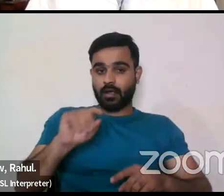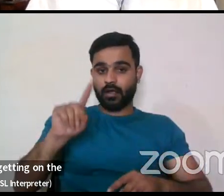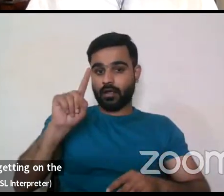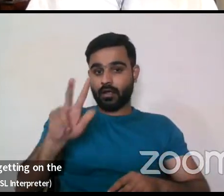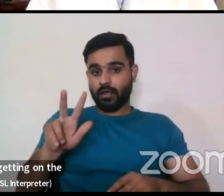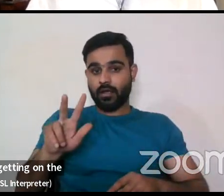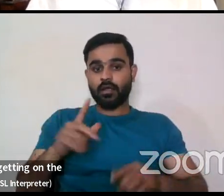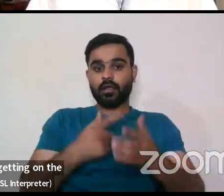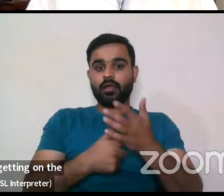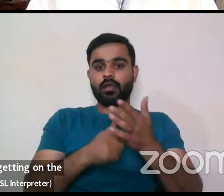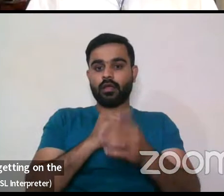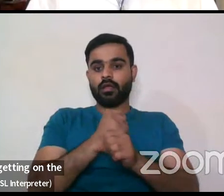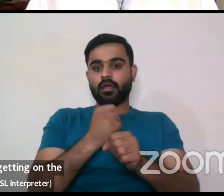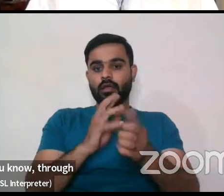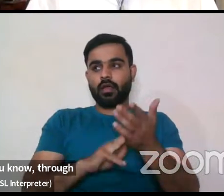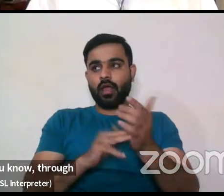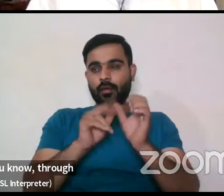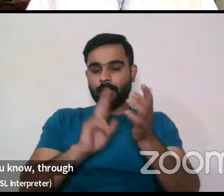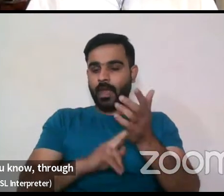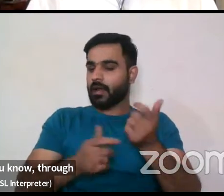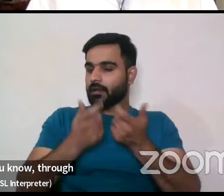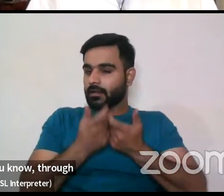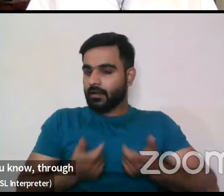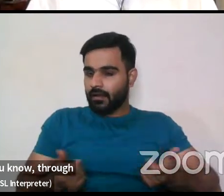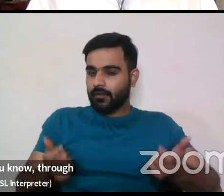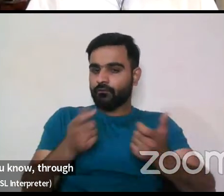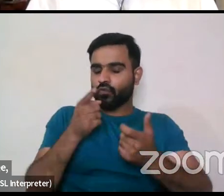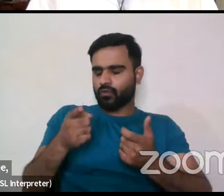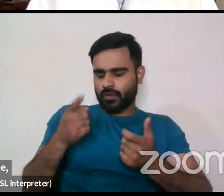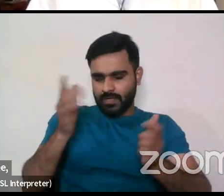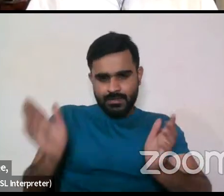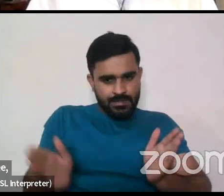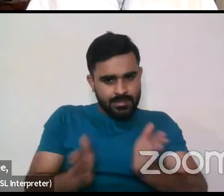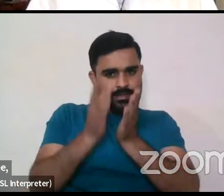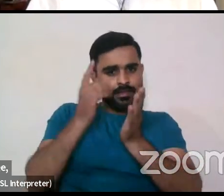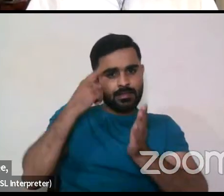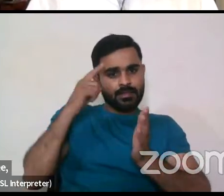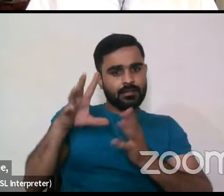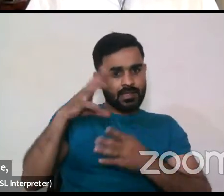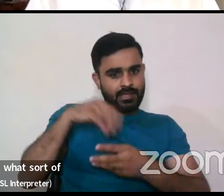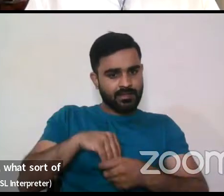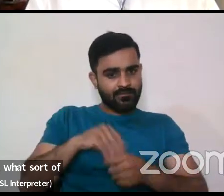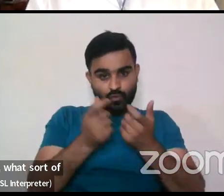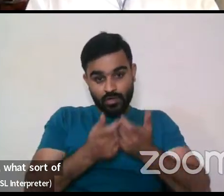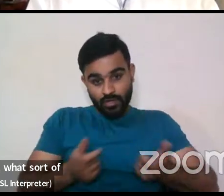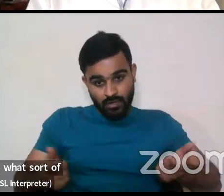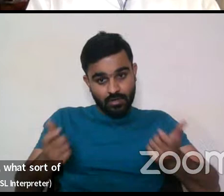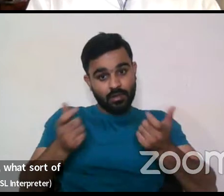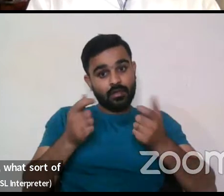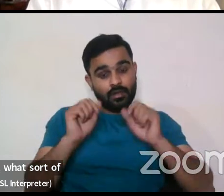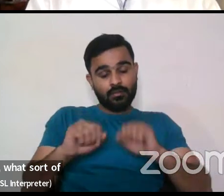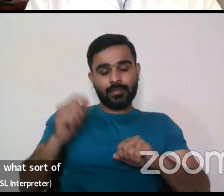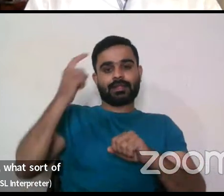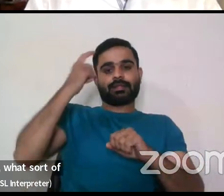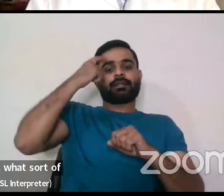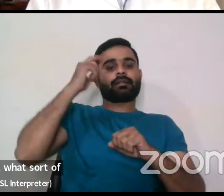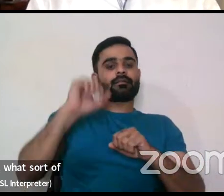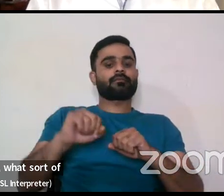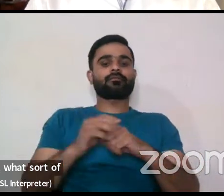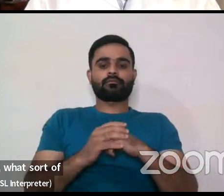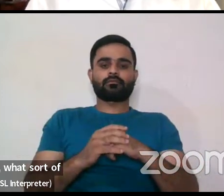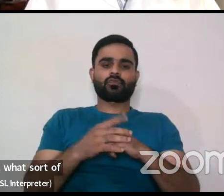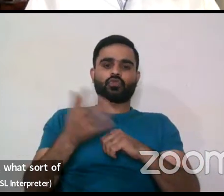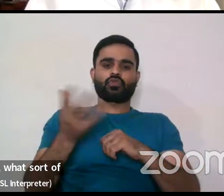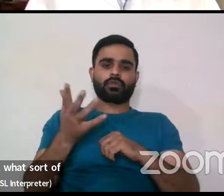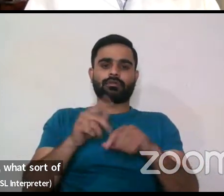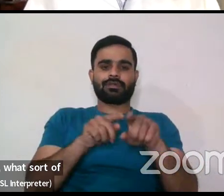Raghavan Committee, etc., what sort of motivations or considerations do you think the committee had in mind then? And because,